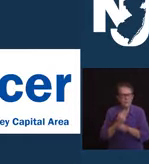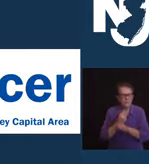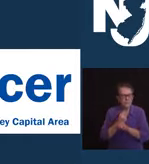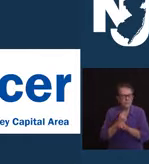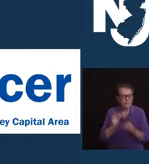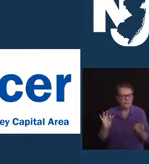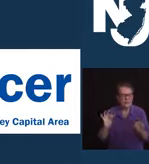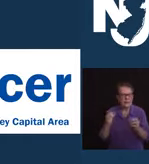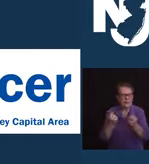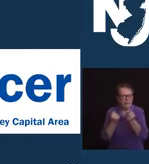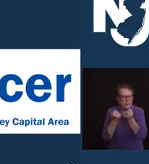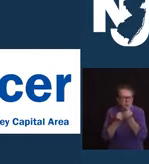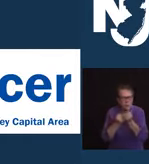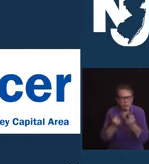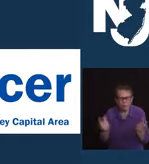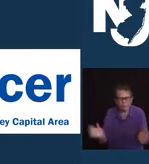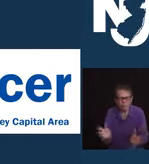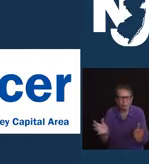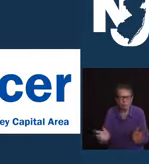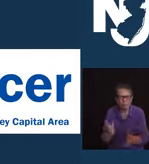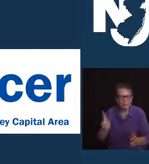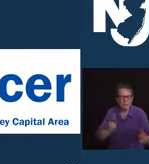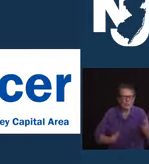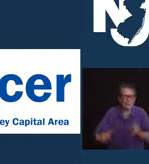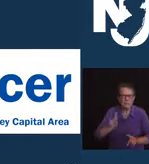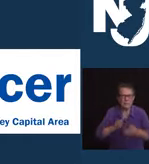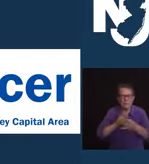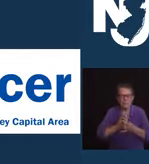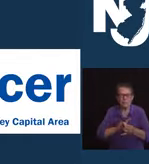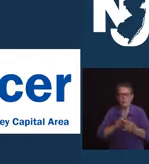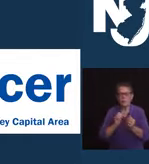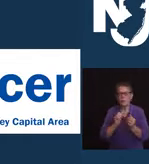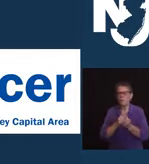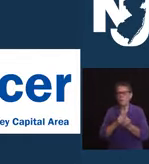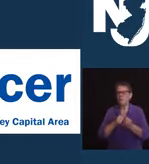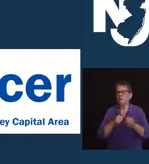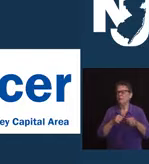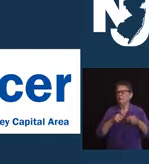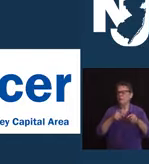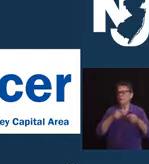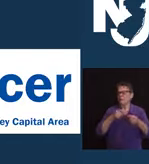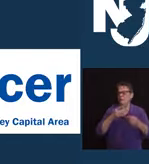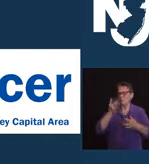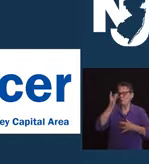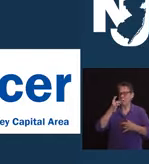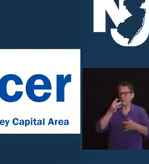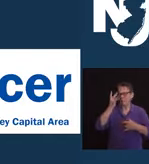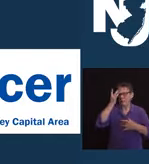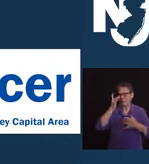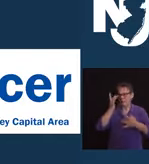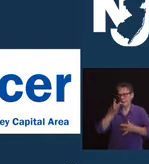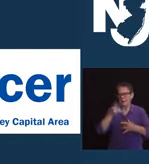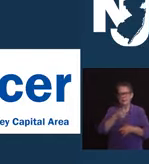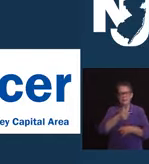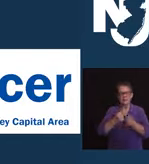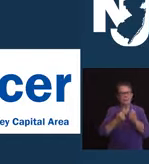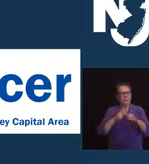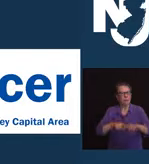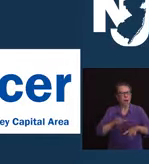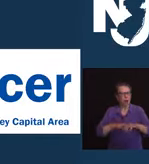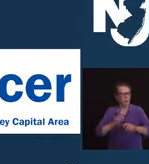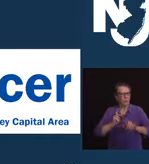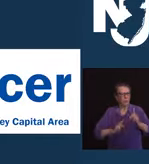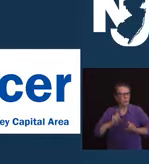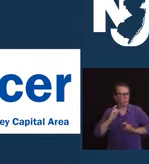NAMI Mercer relies heavily on corporate and philanthropic donations to stay strong, and I am proud that it also received a